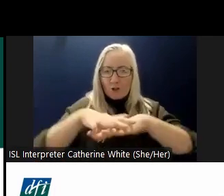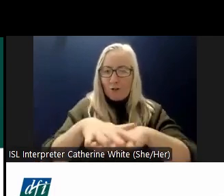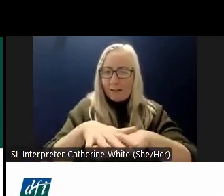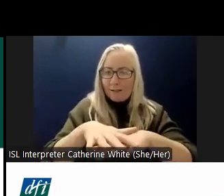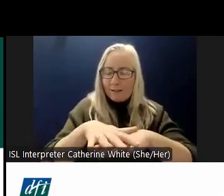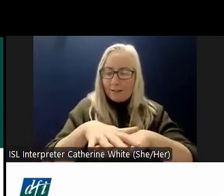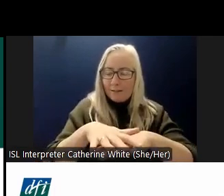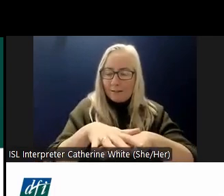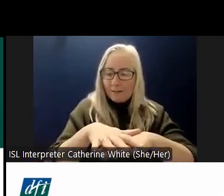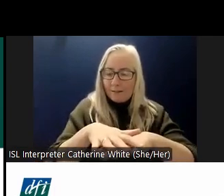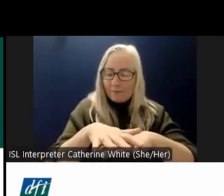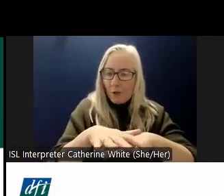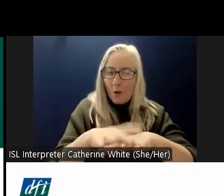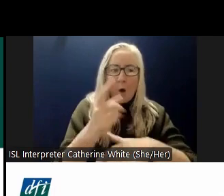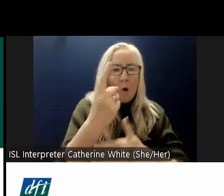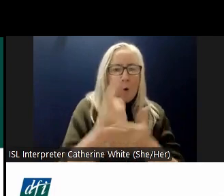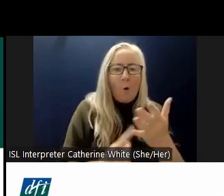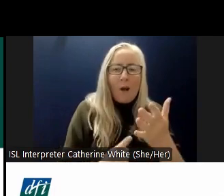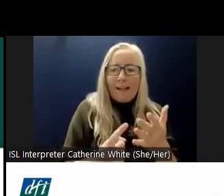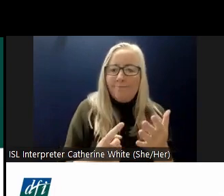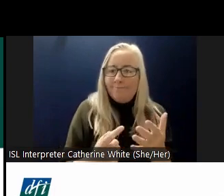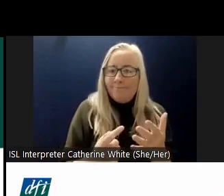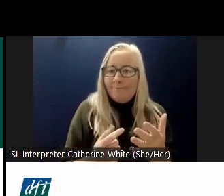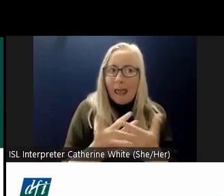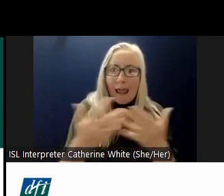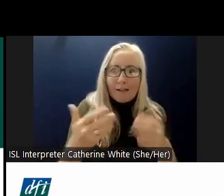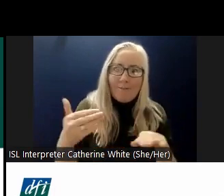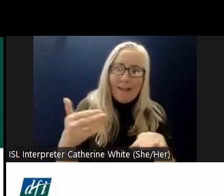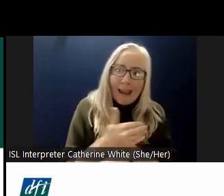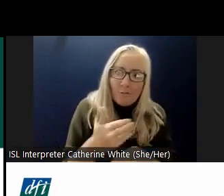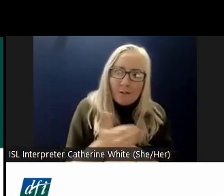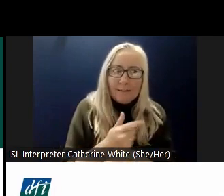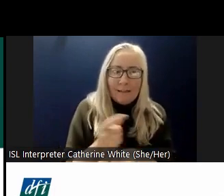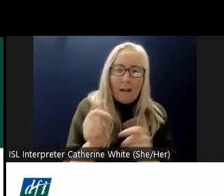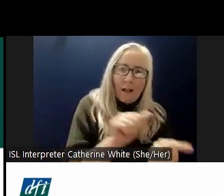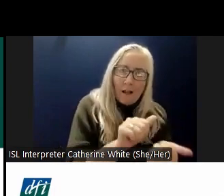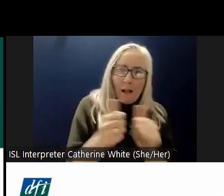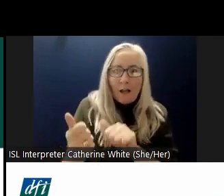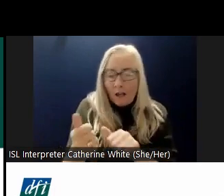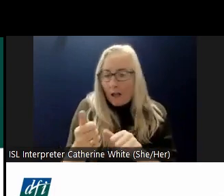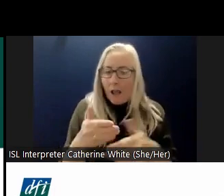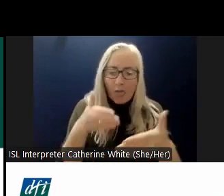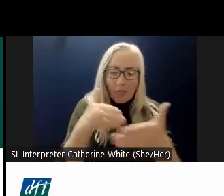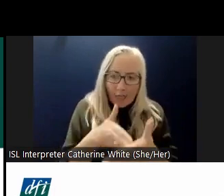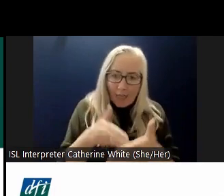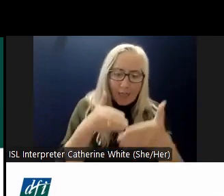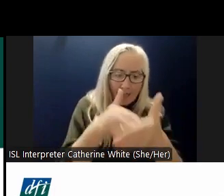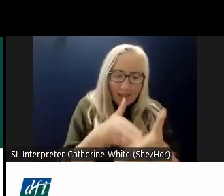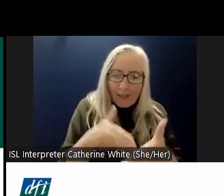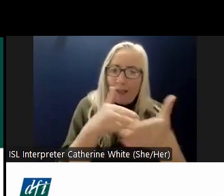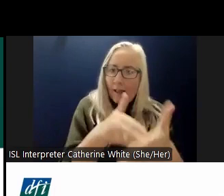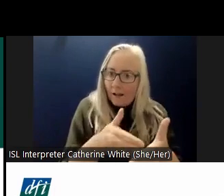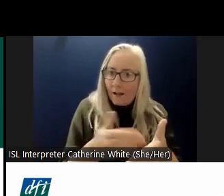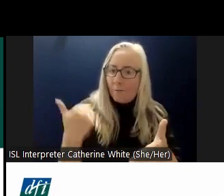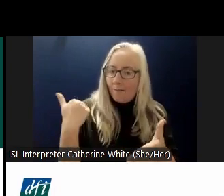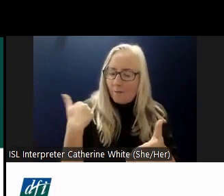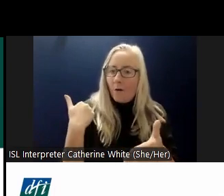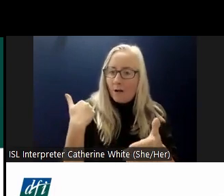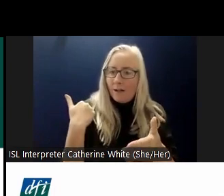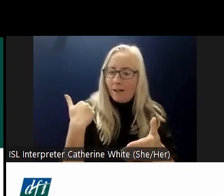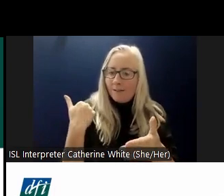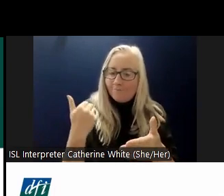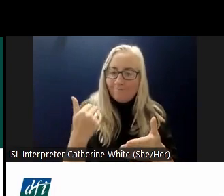than with a lot of effort across hugely obstructive barriers that were